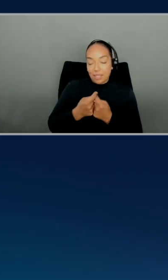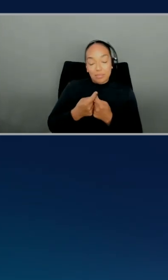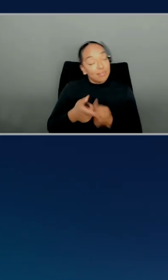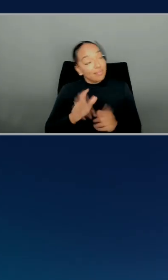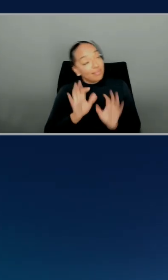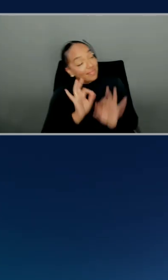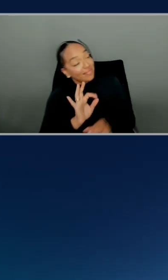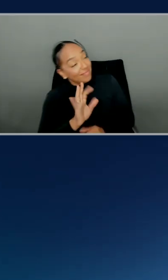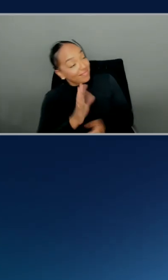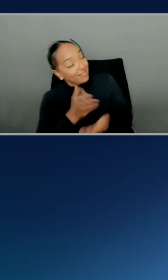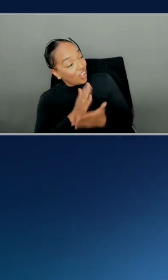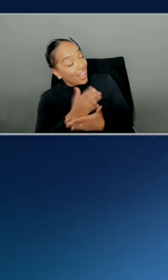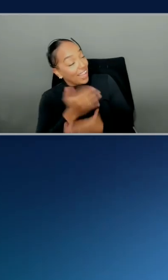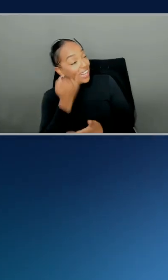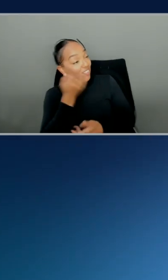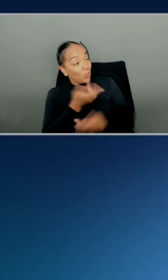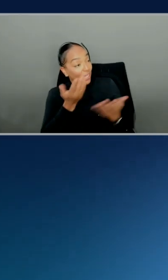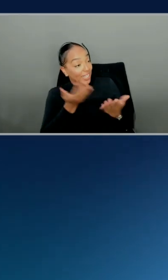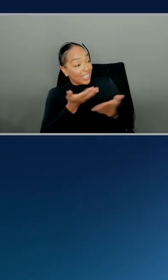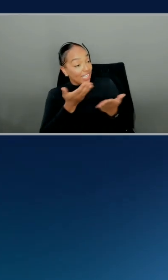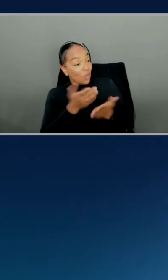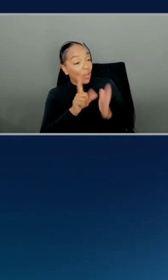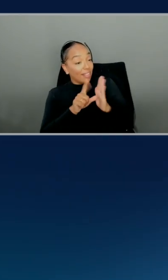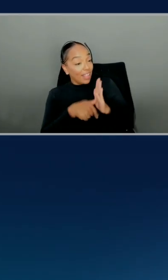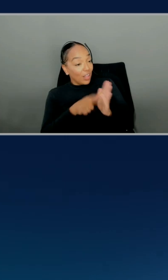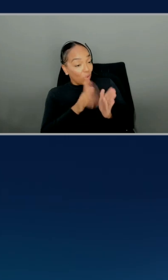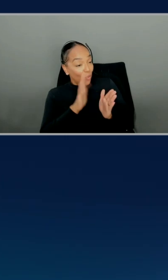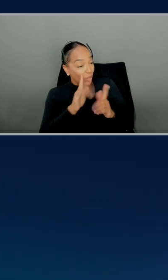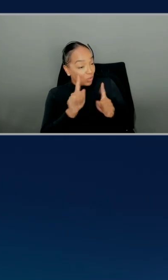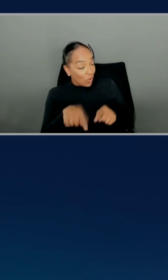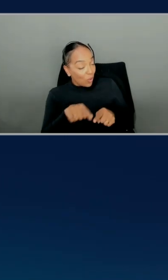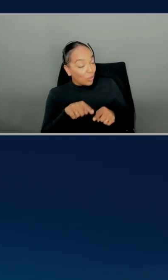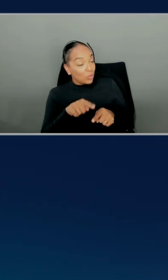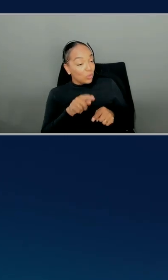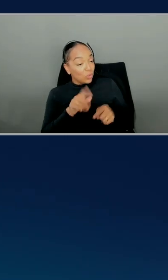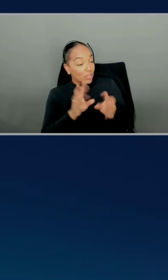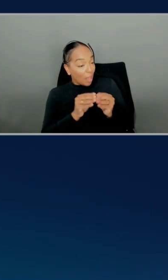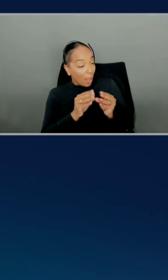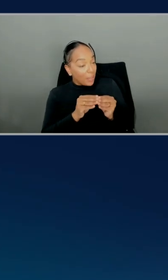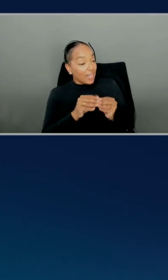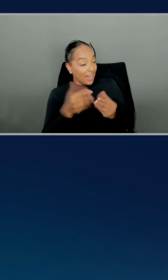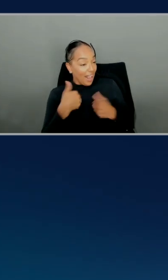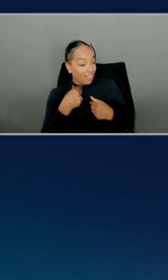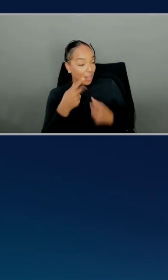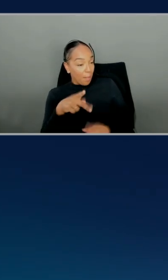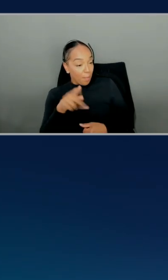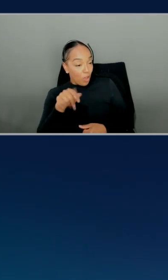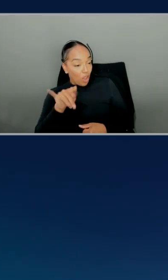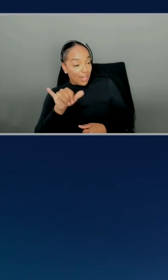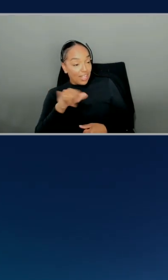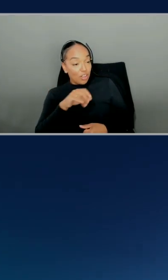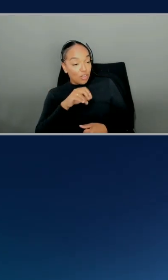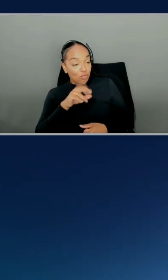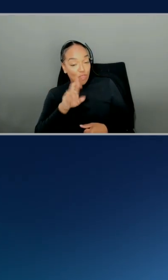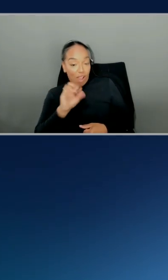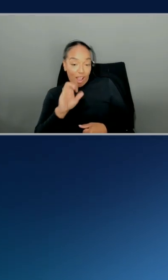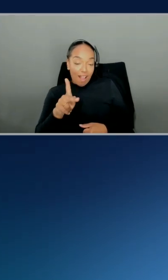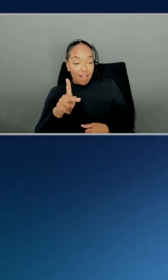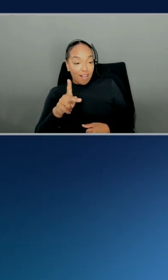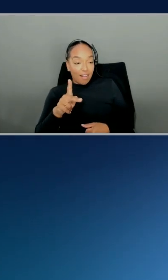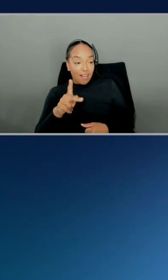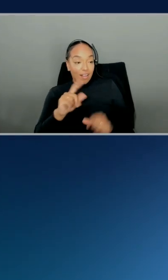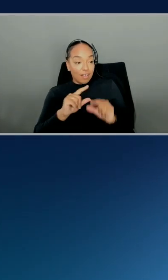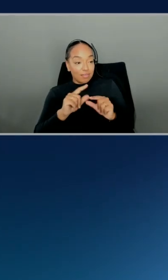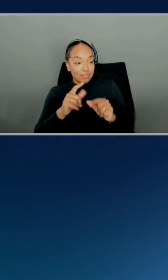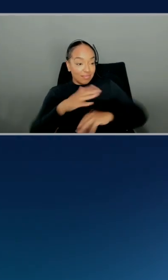or going to a summit later on and there's a PartyRock booth, check it out. Everybody watching right now, go build a PartyRock app and go share it